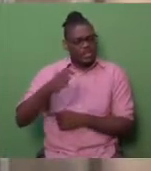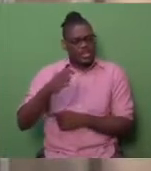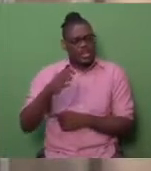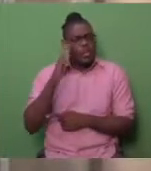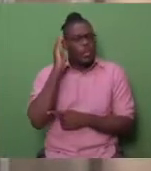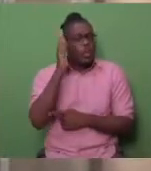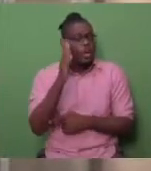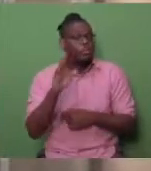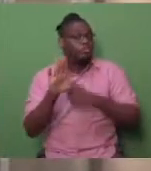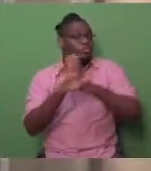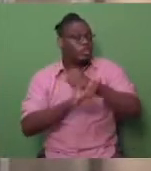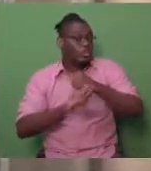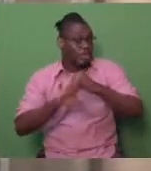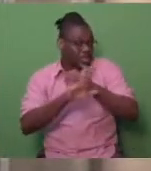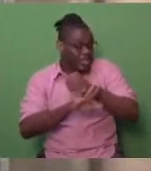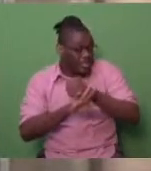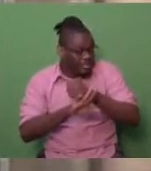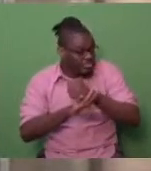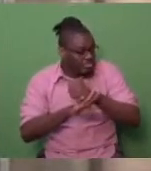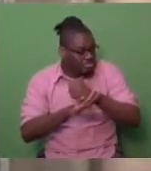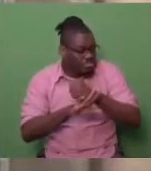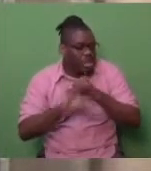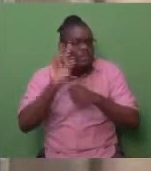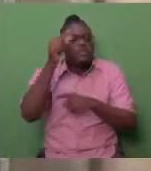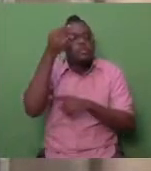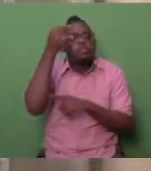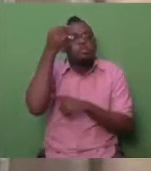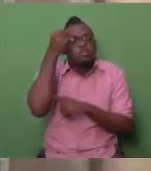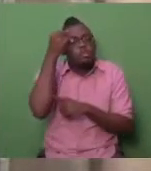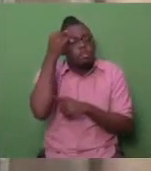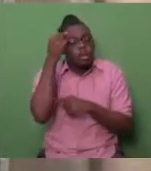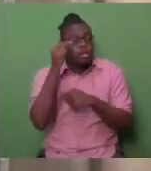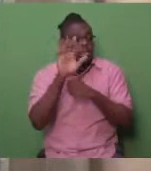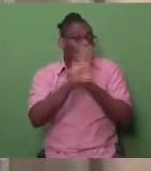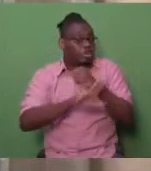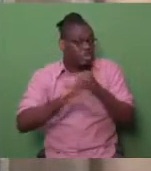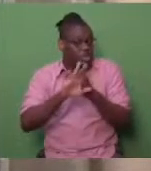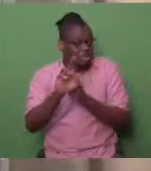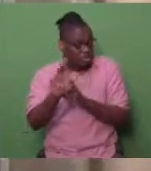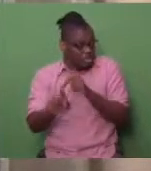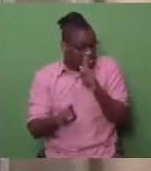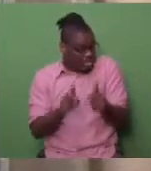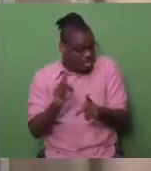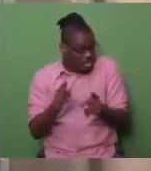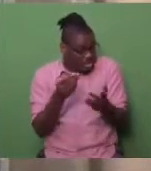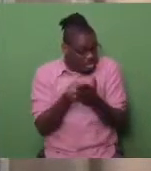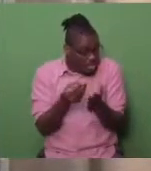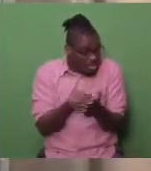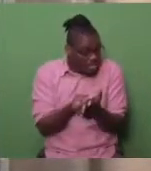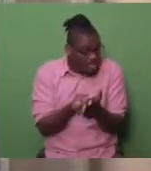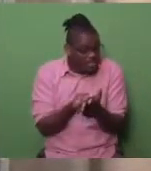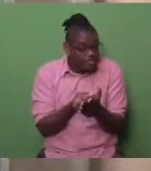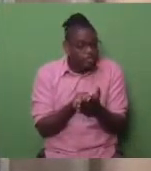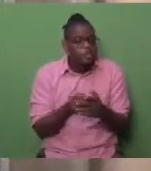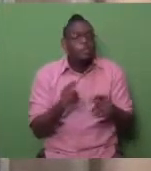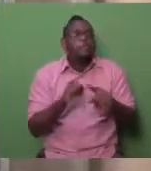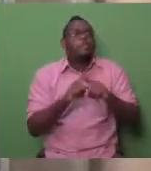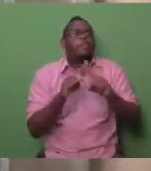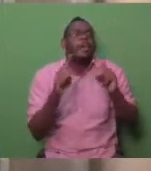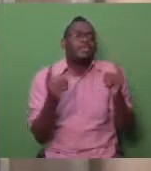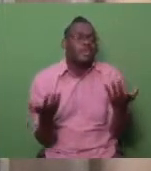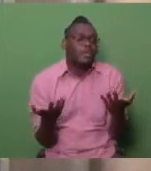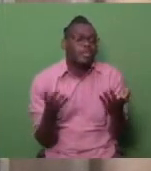paying for? Trinidad and Tobago has to be the only democratic country in the world where senior government minister can be a